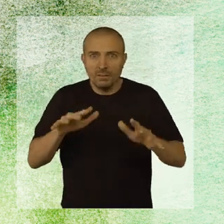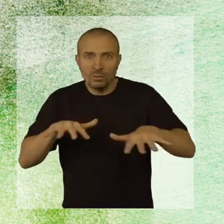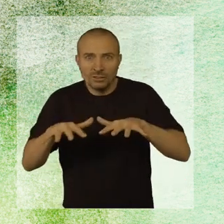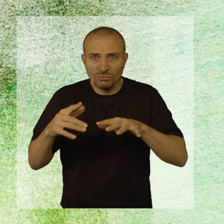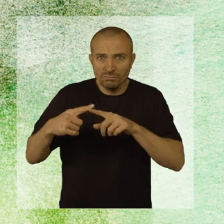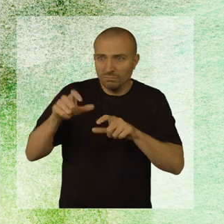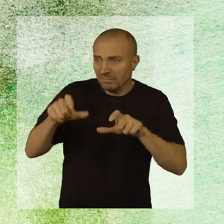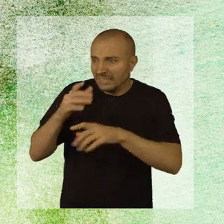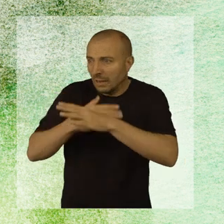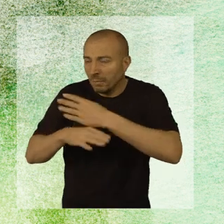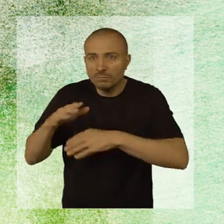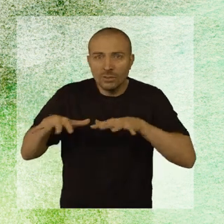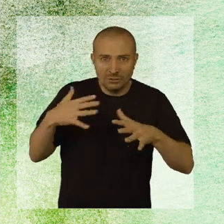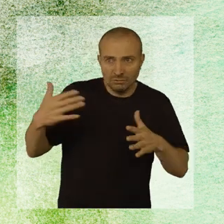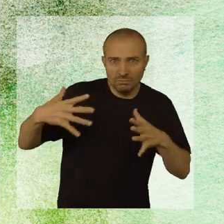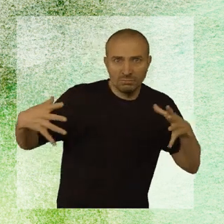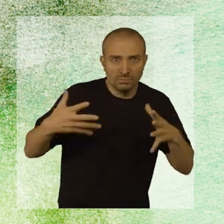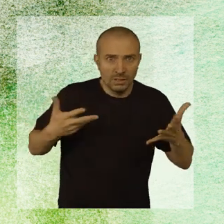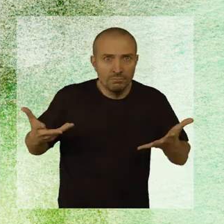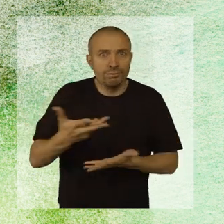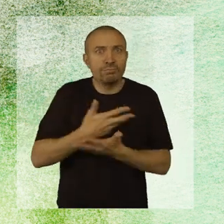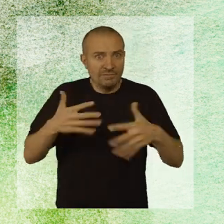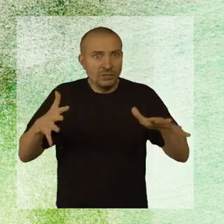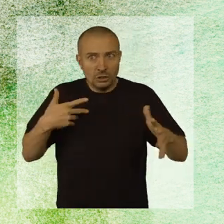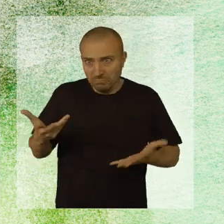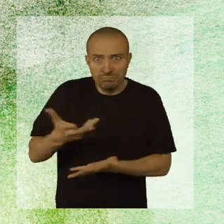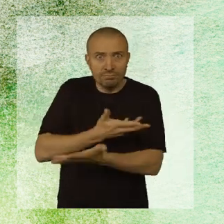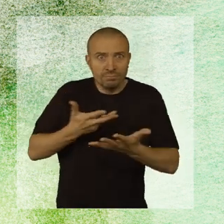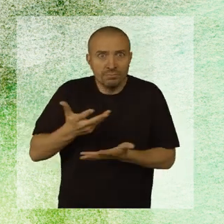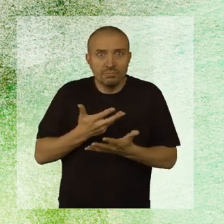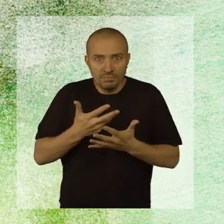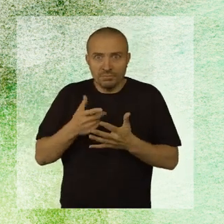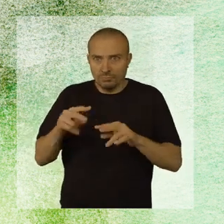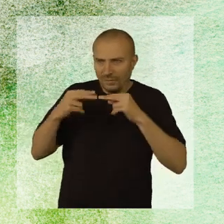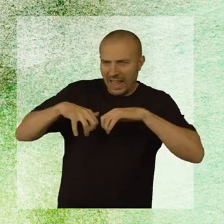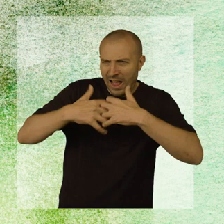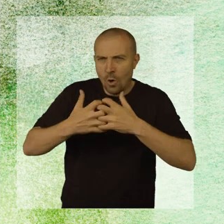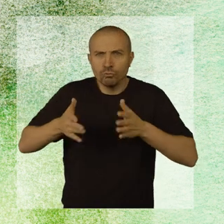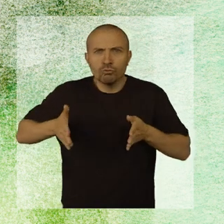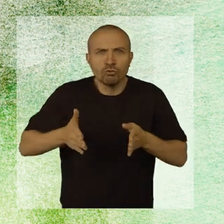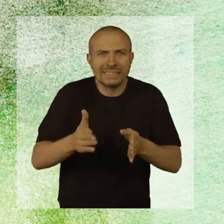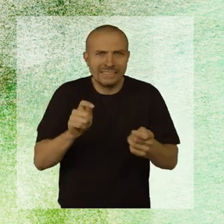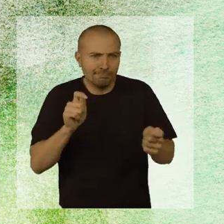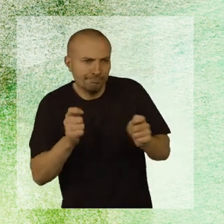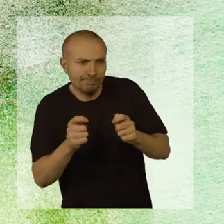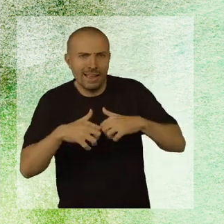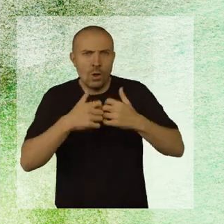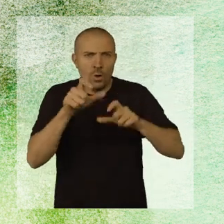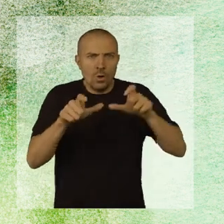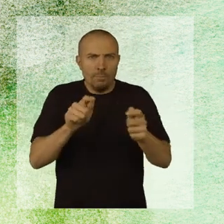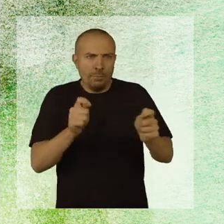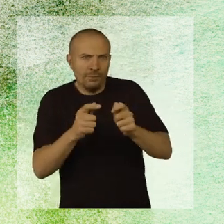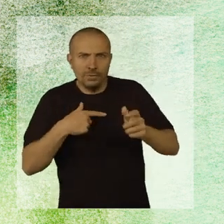with one of the first partnerships of climate organizations and disabled people's organizations calling for a review